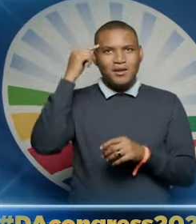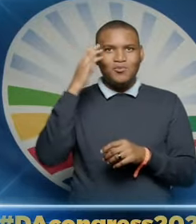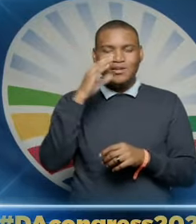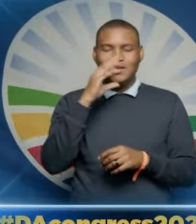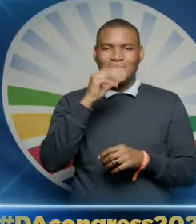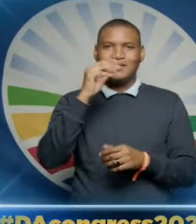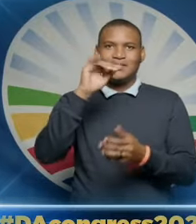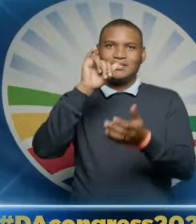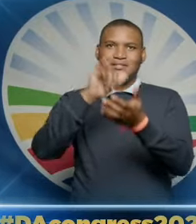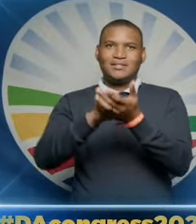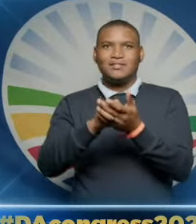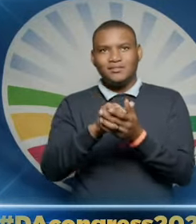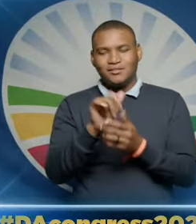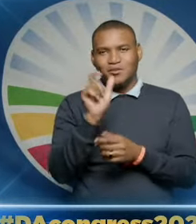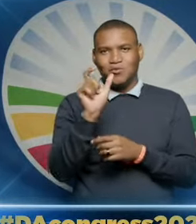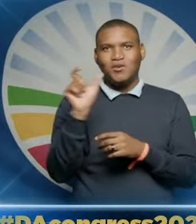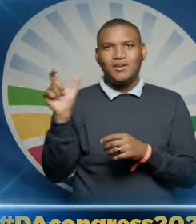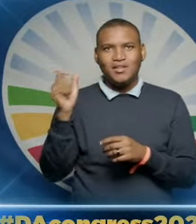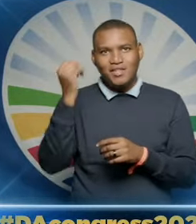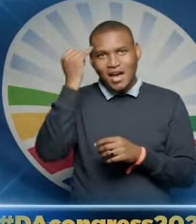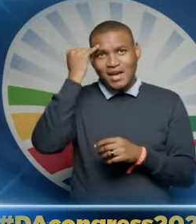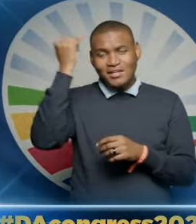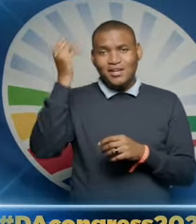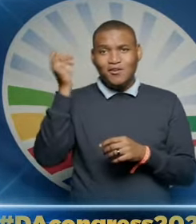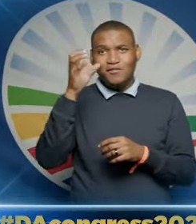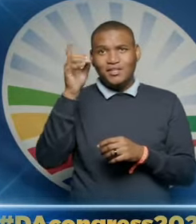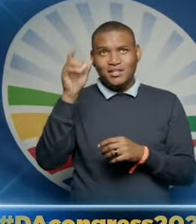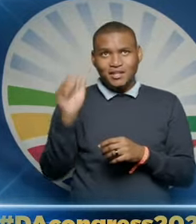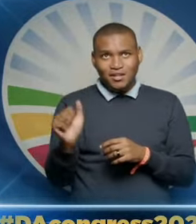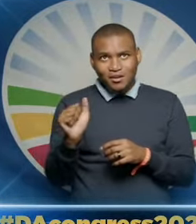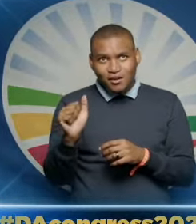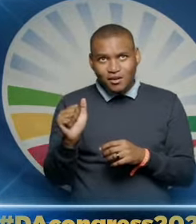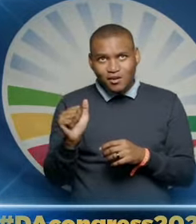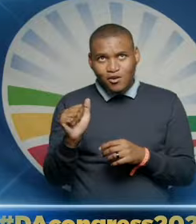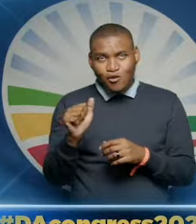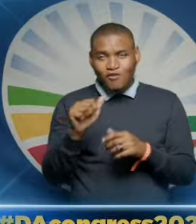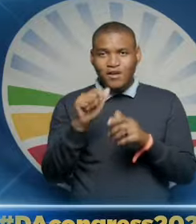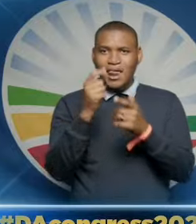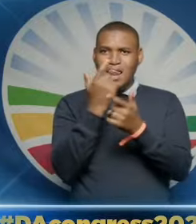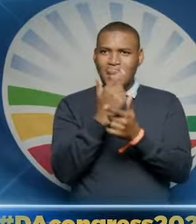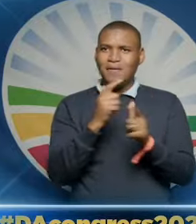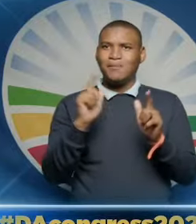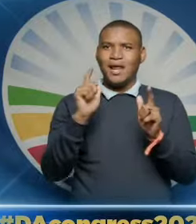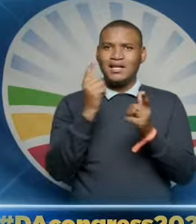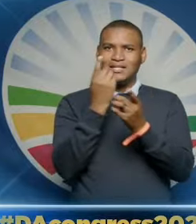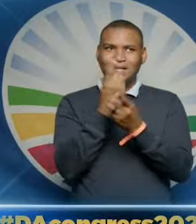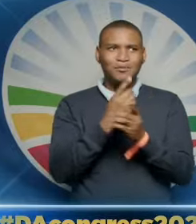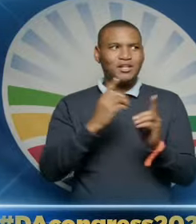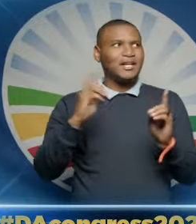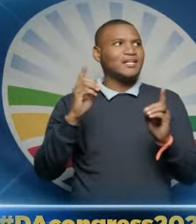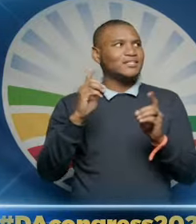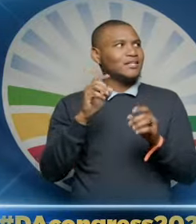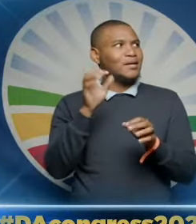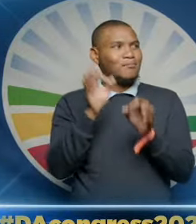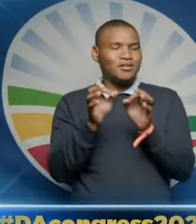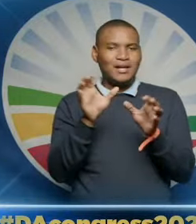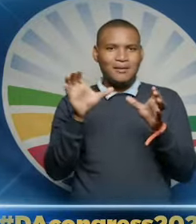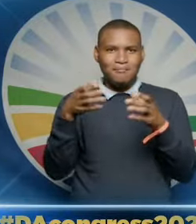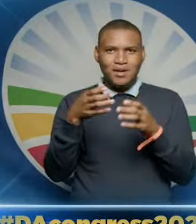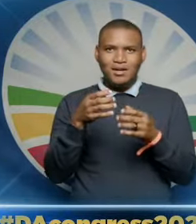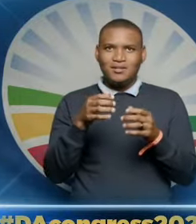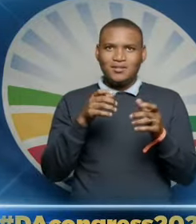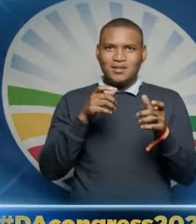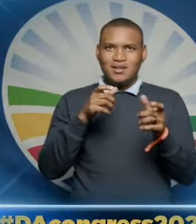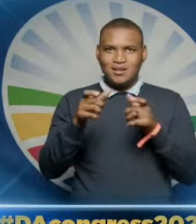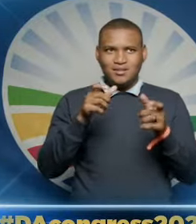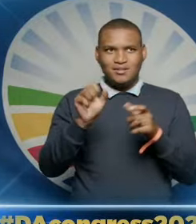uttered that statement. The idea of the DA, of a liberal Democratic Party governing South Africa has